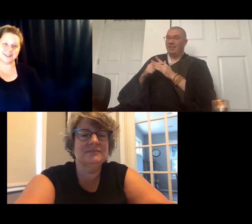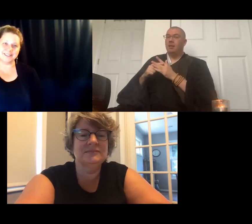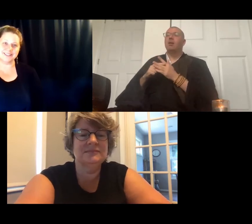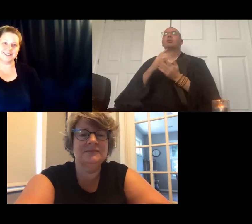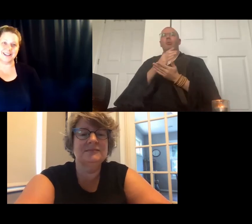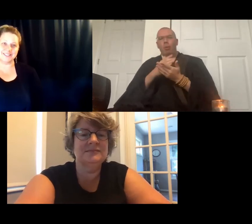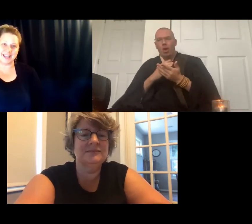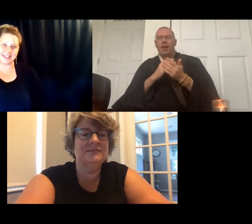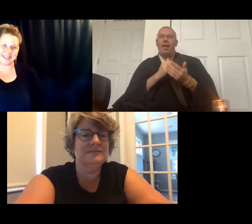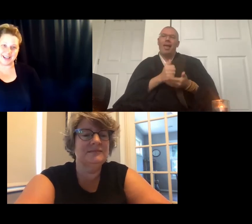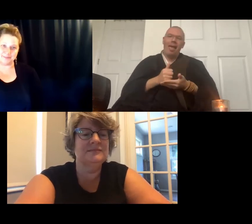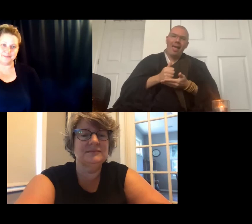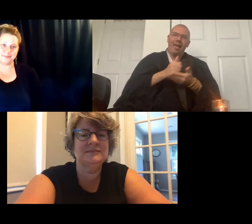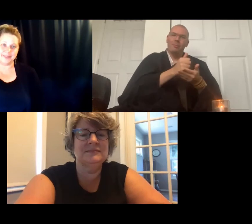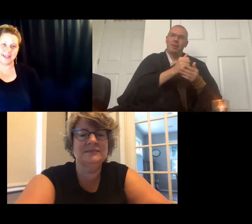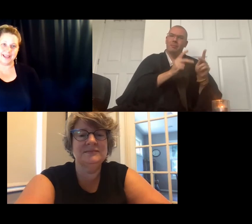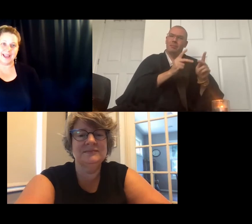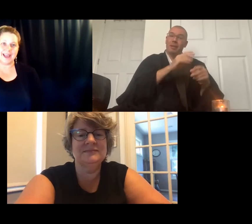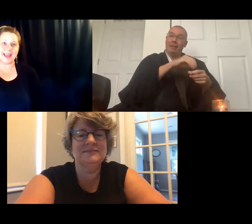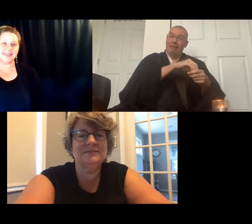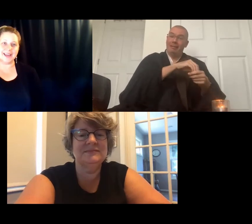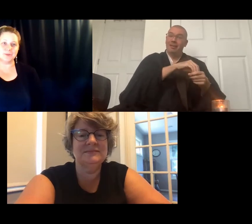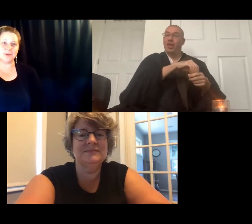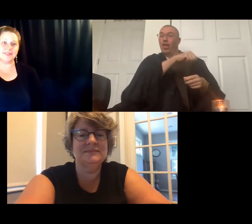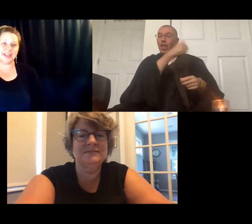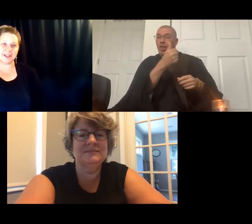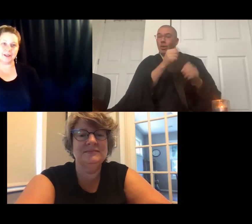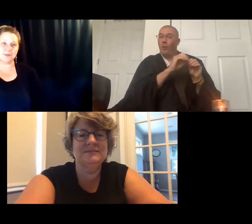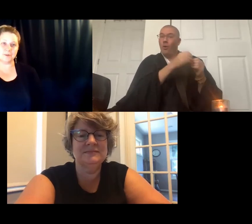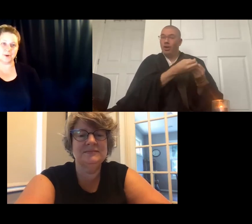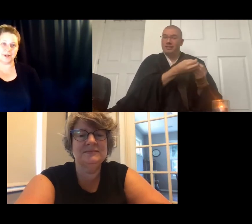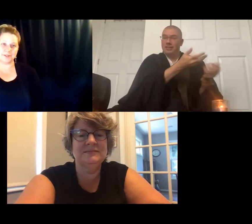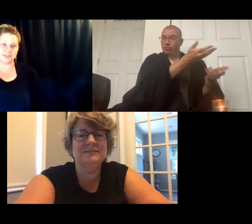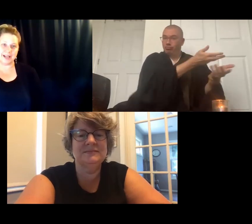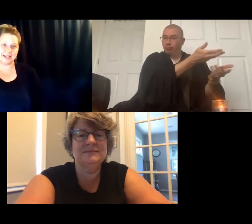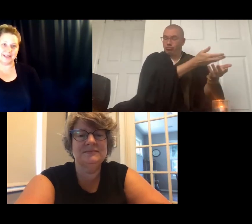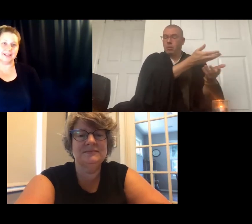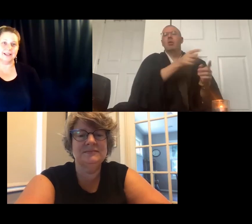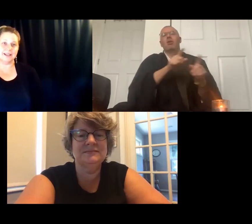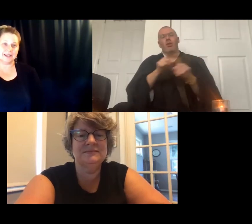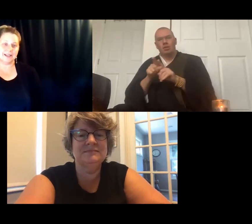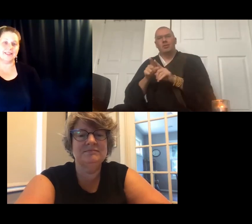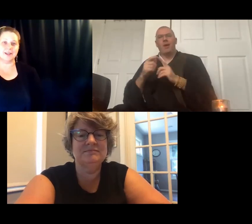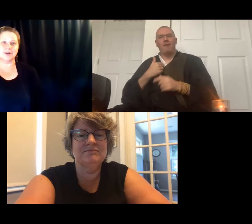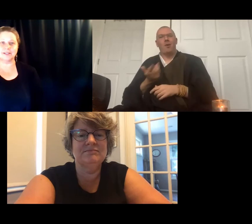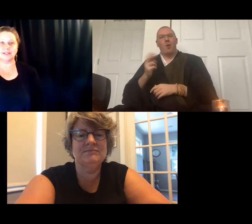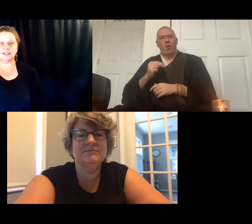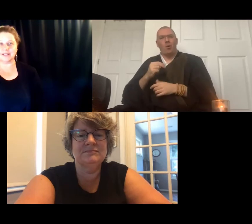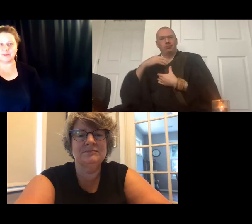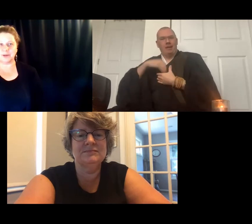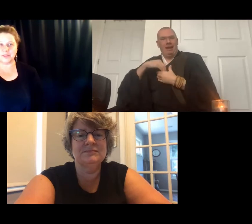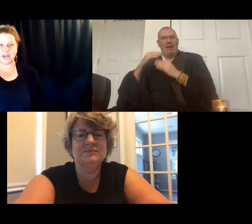I could educate them. And then when they were more understanding, they